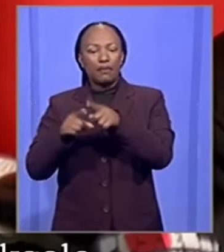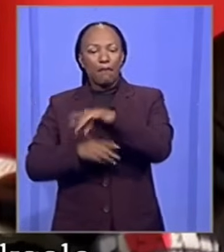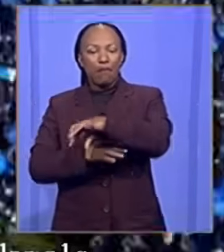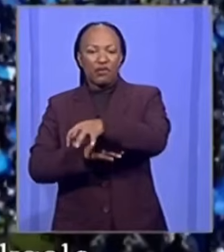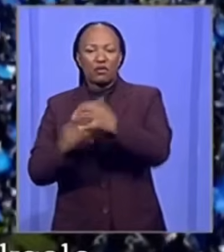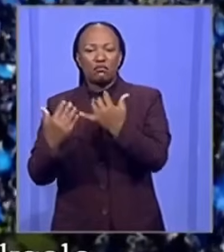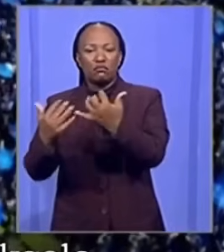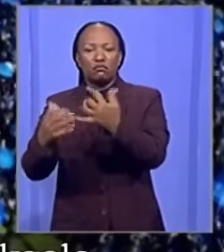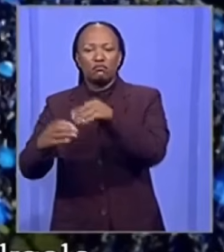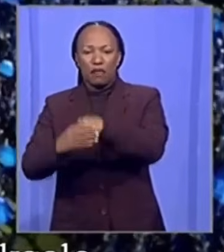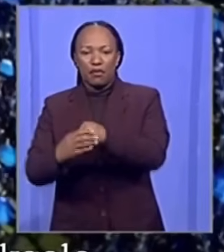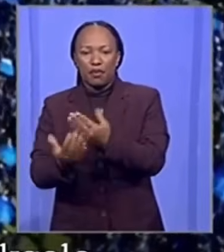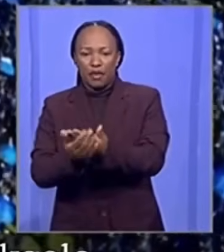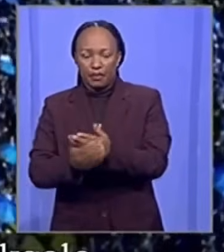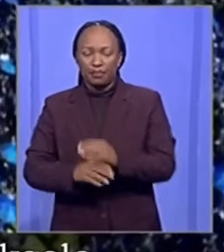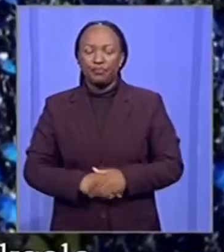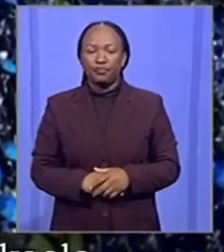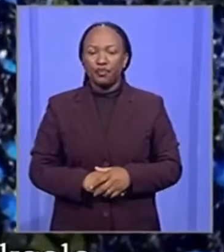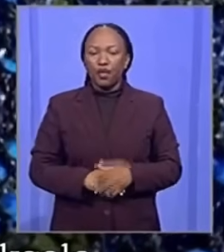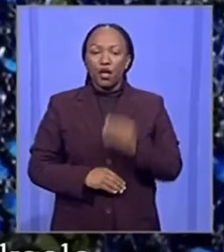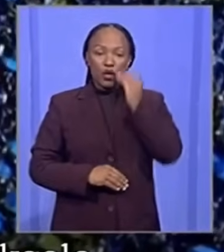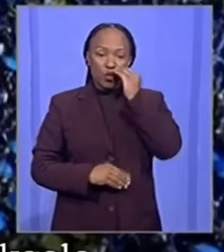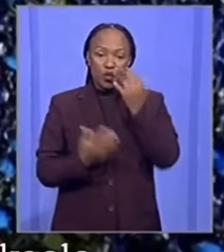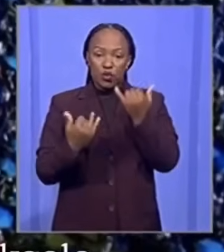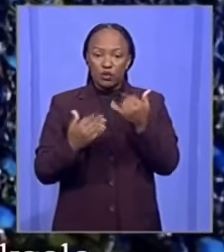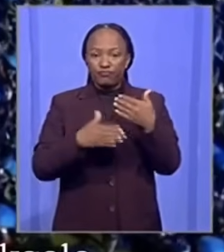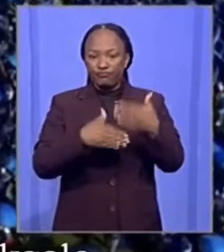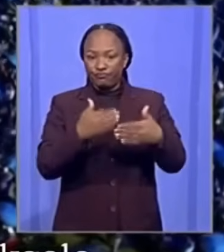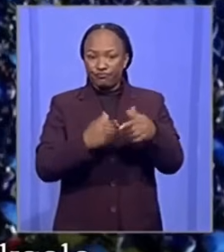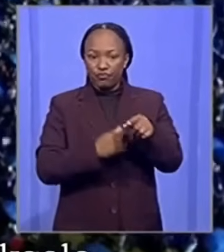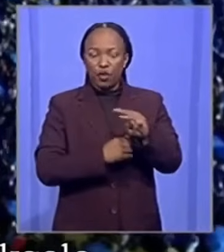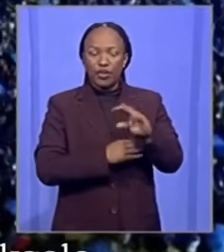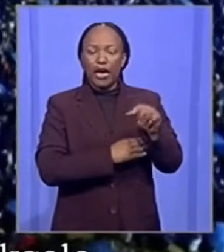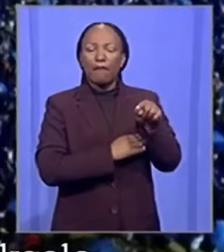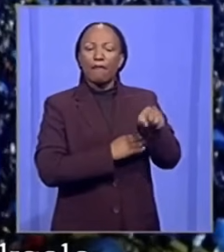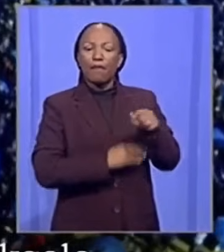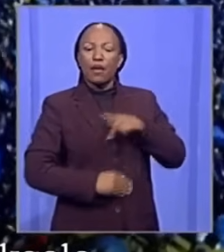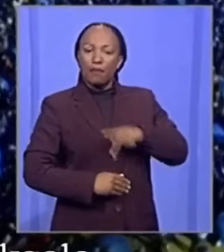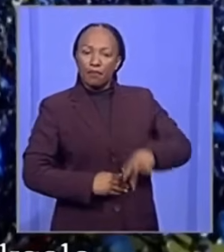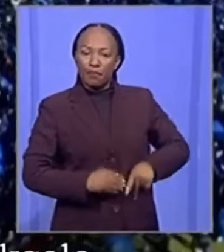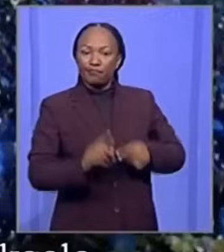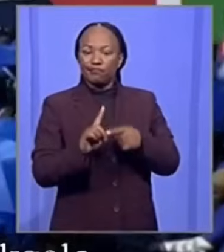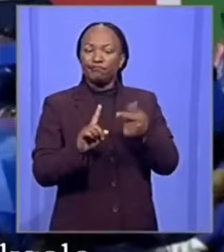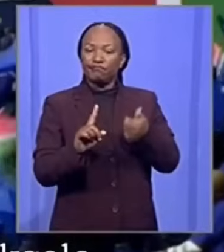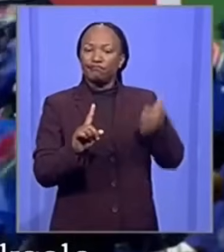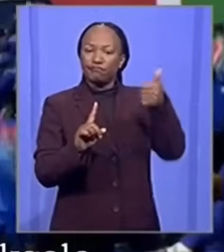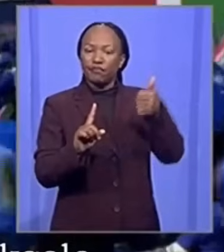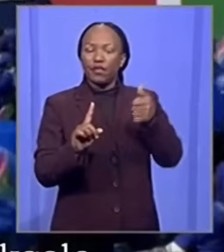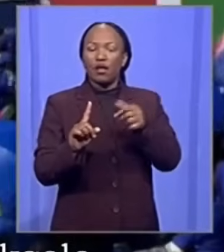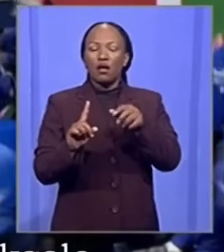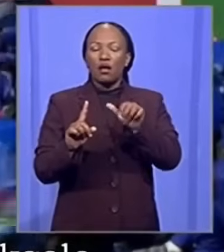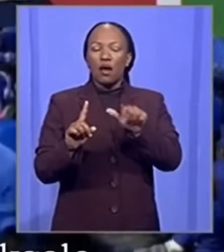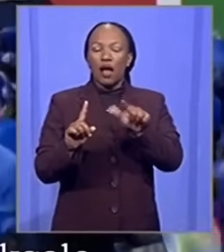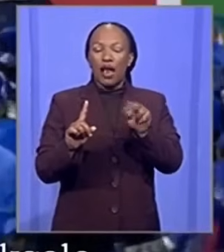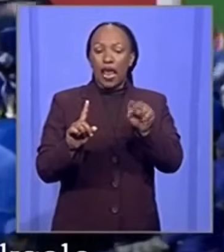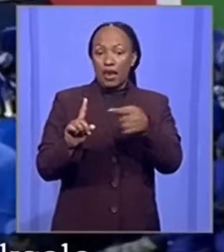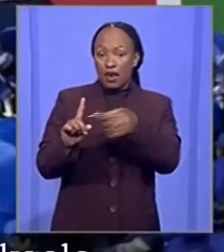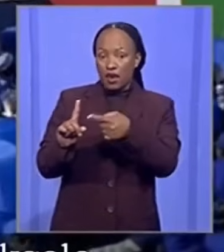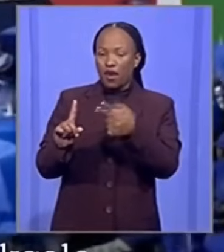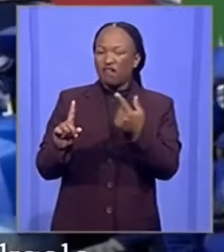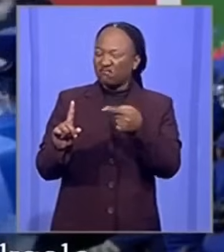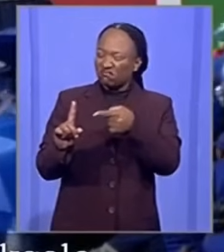legislatures. Ditaba di sa le mothating ona Western Cape e tla buswa ke Alan Winde wa DA mme ho santse ho